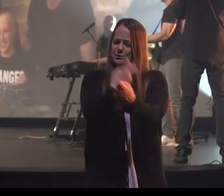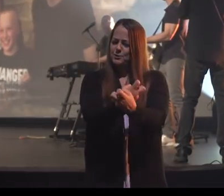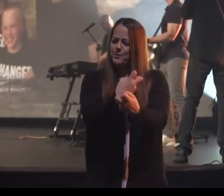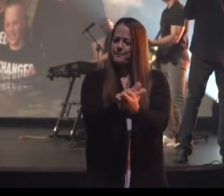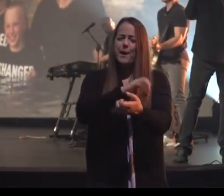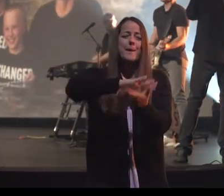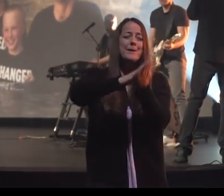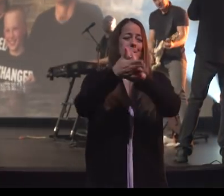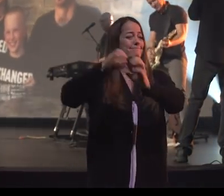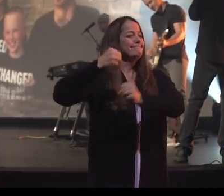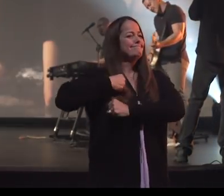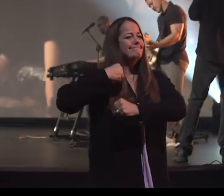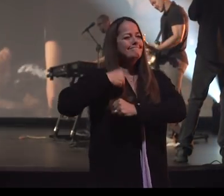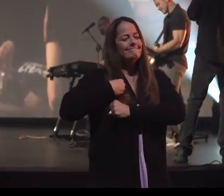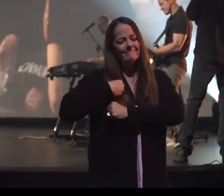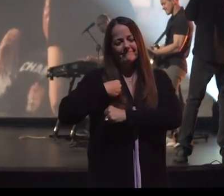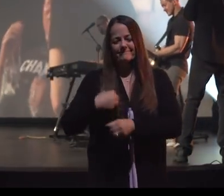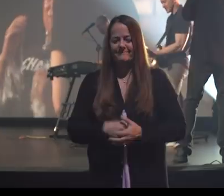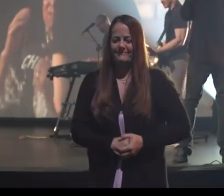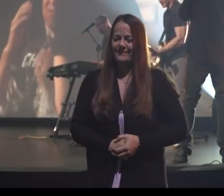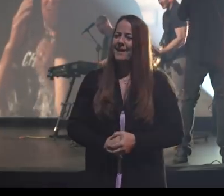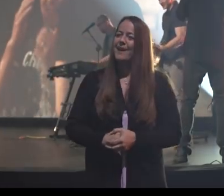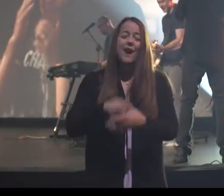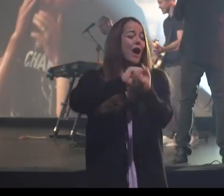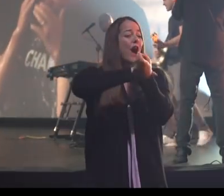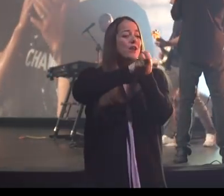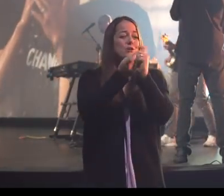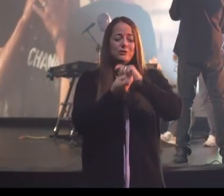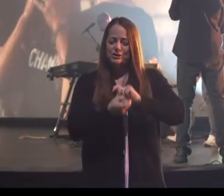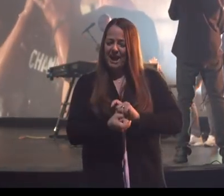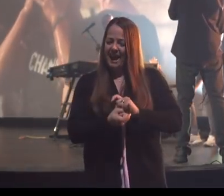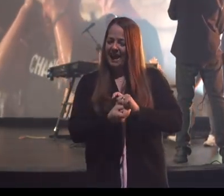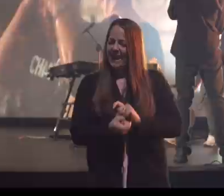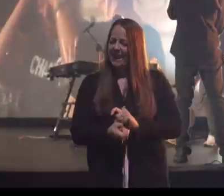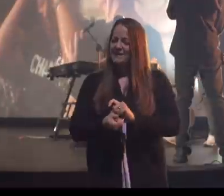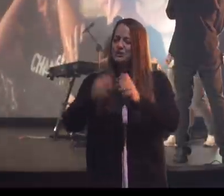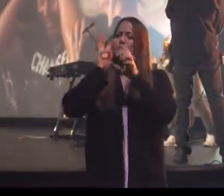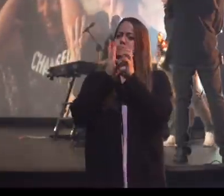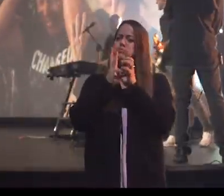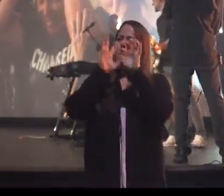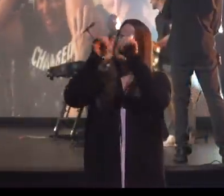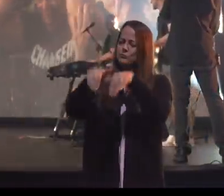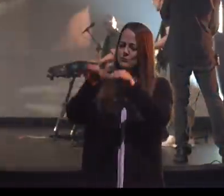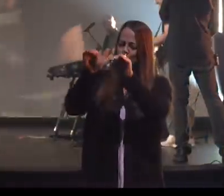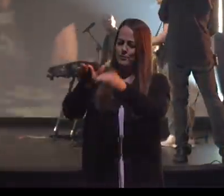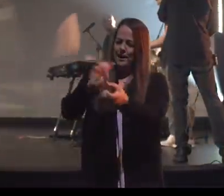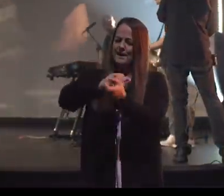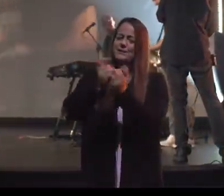Jesus.